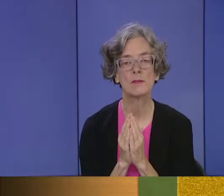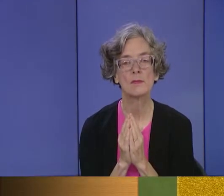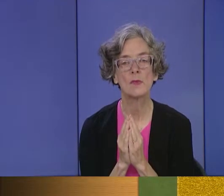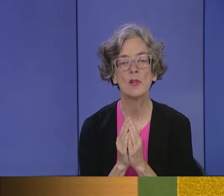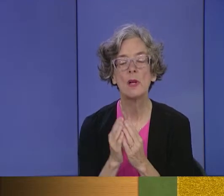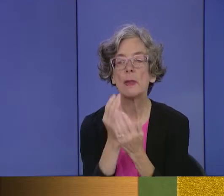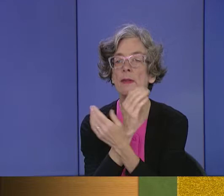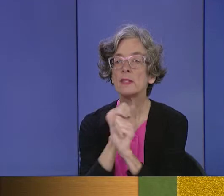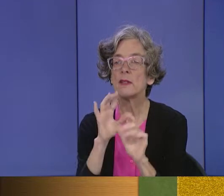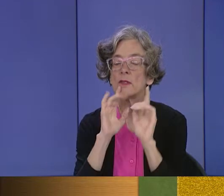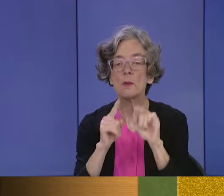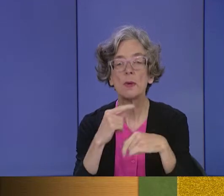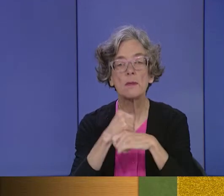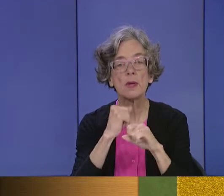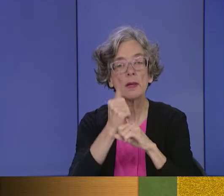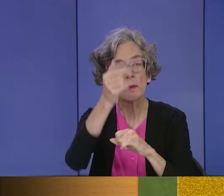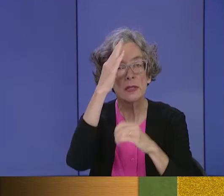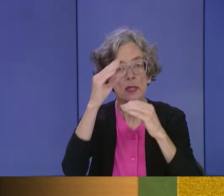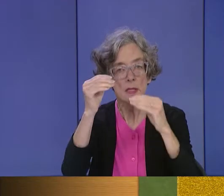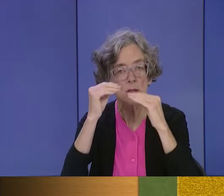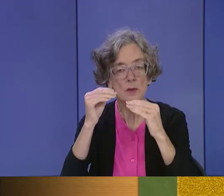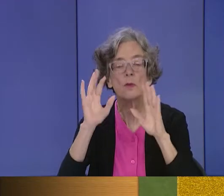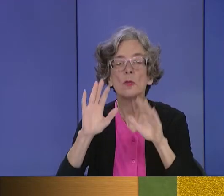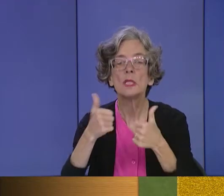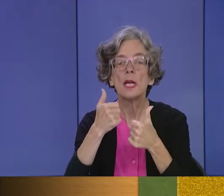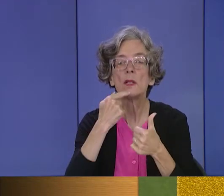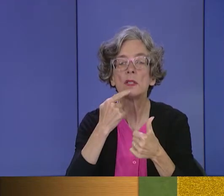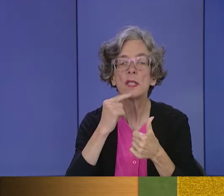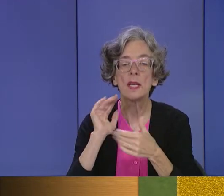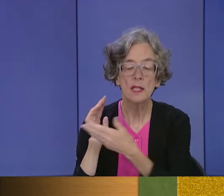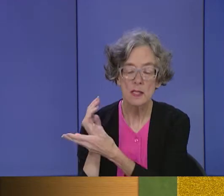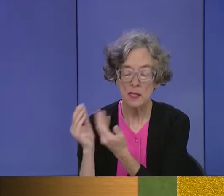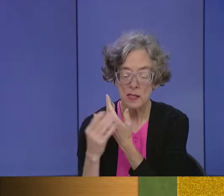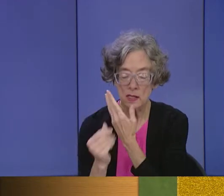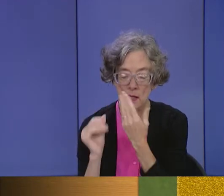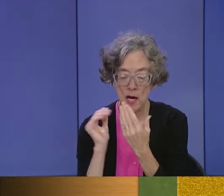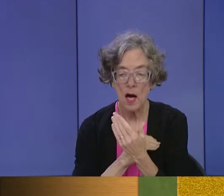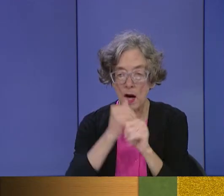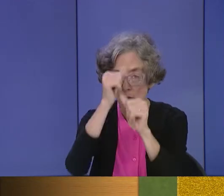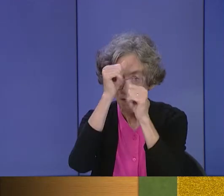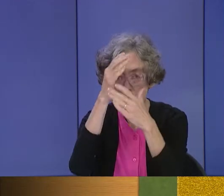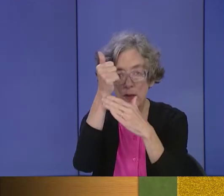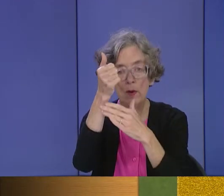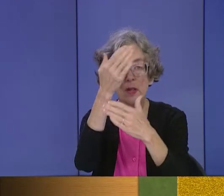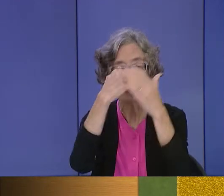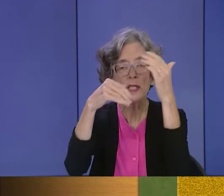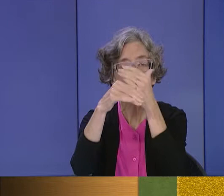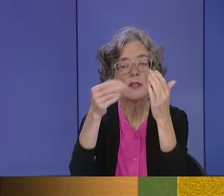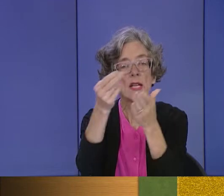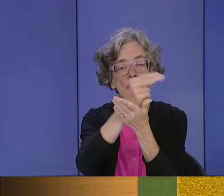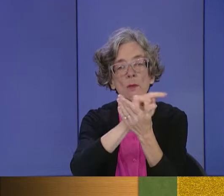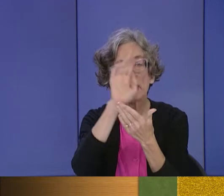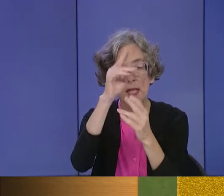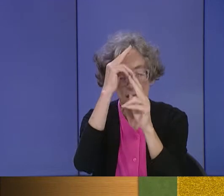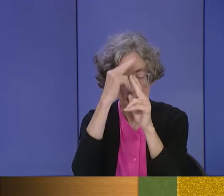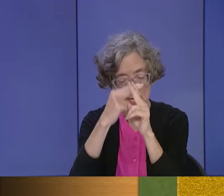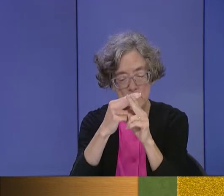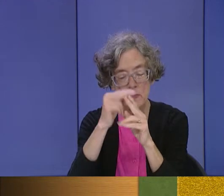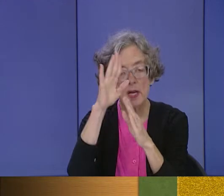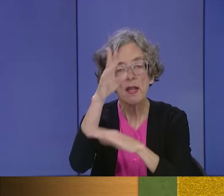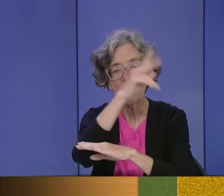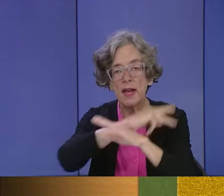At the Savior's command, informed by divine teaching, we dare to say, Our Father, who art in heaven, hallowed be thy